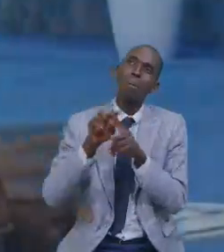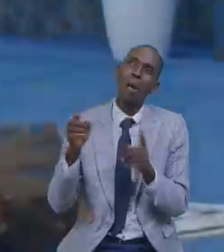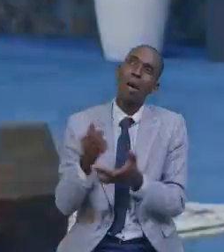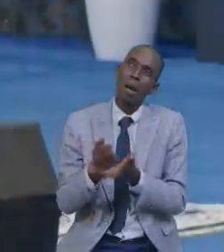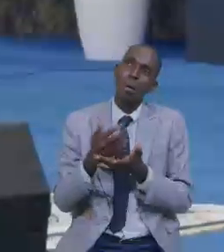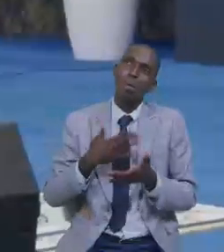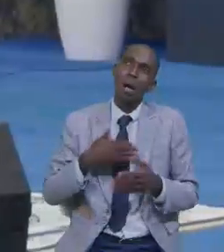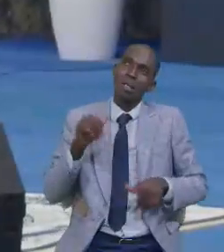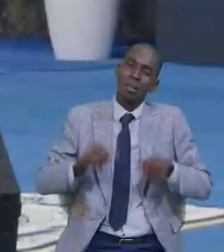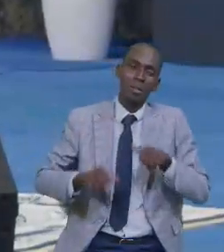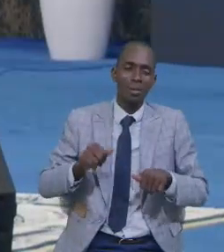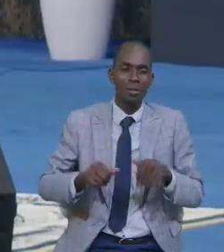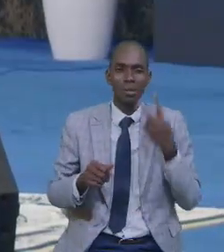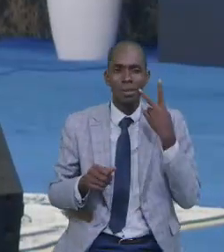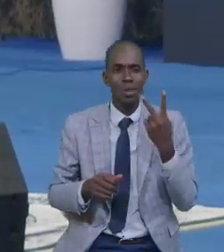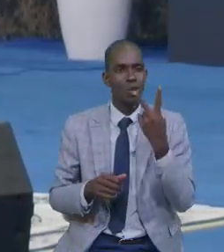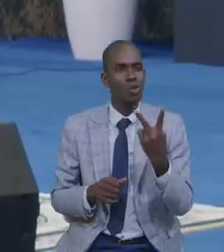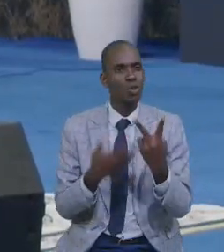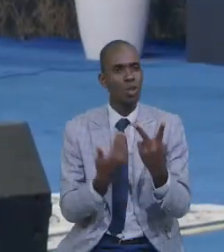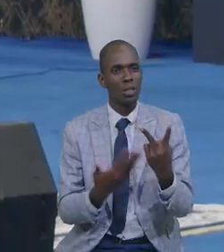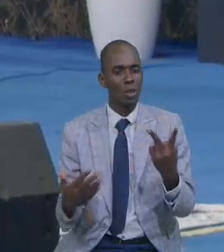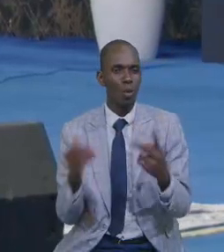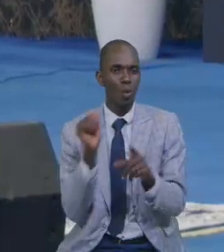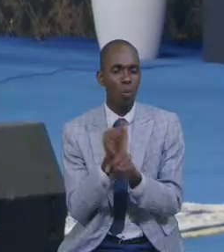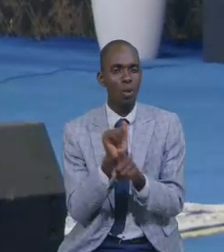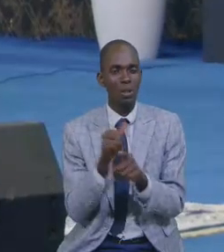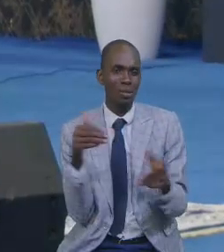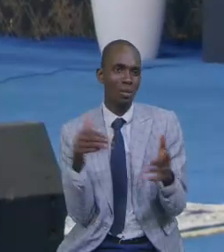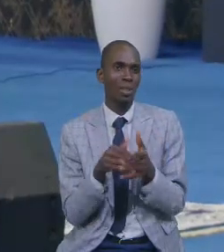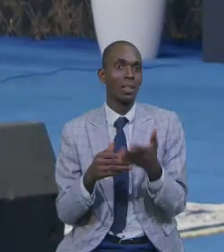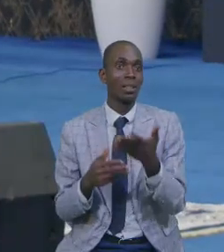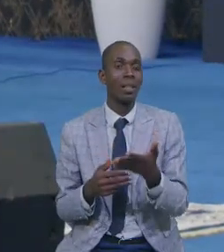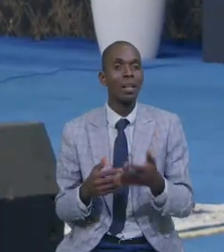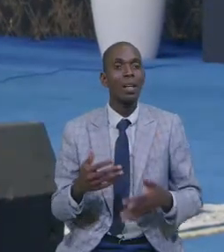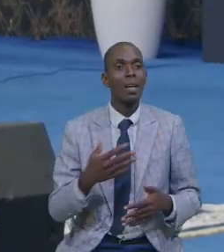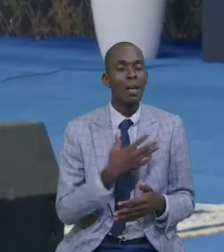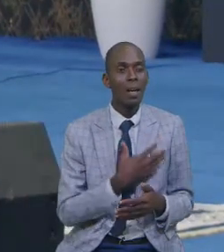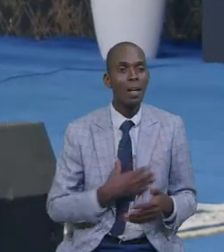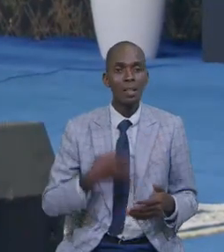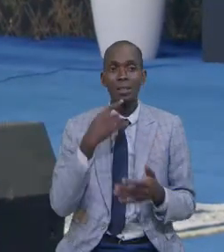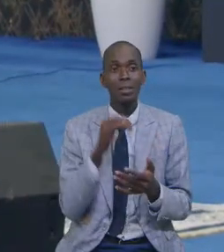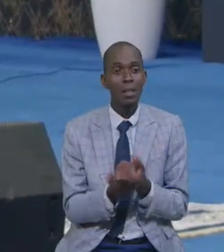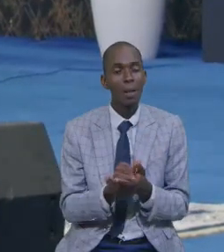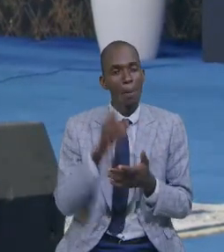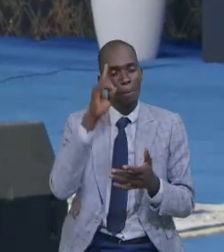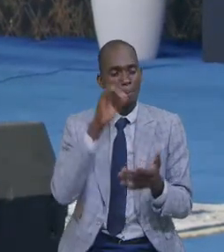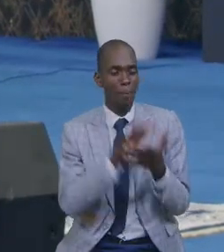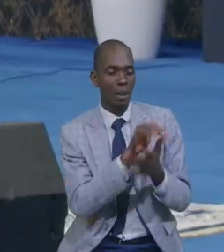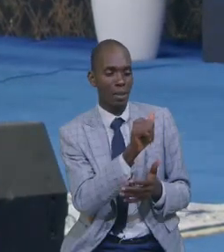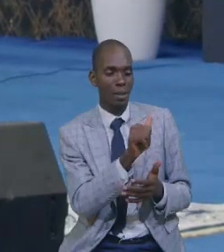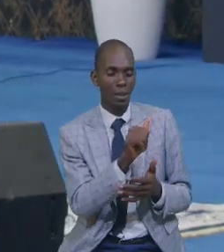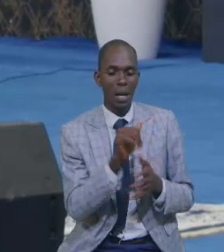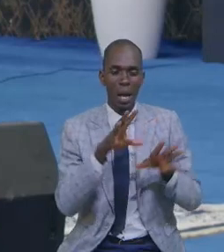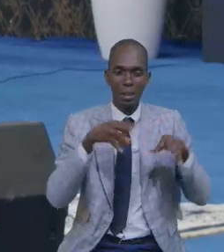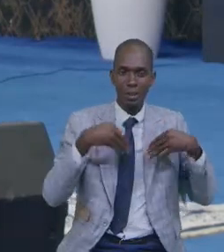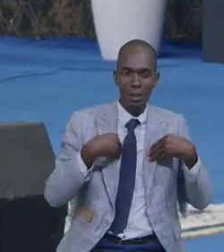There were two forces working in his mind. And one voice is saying, believe, accept,